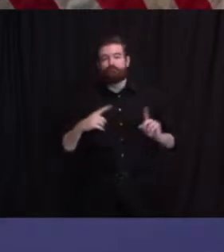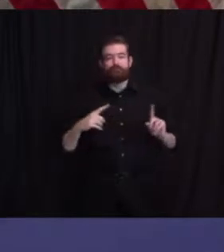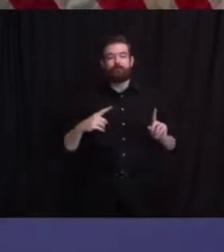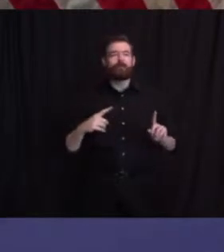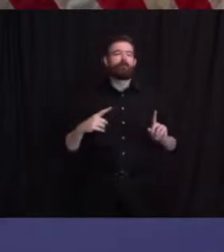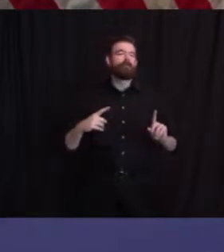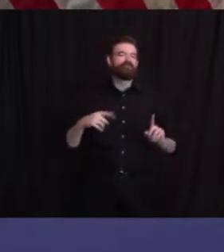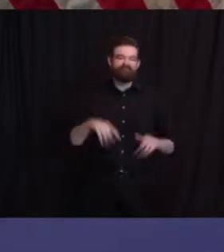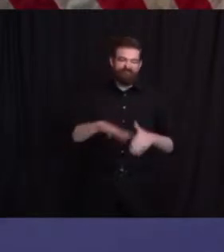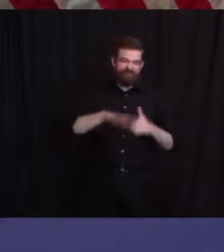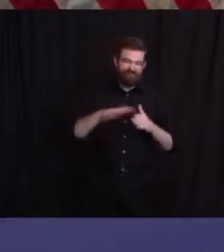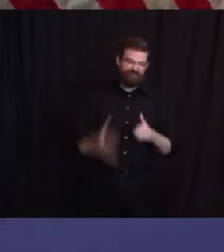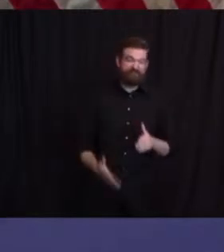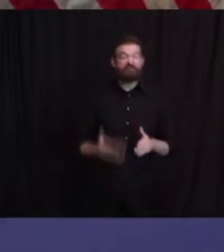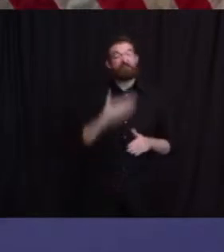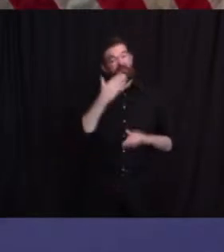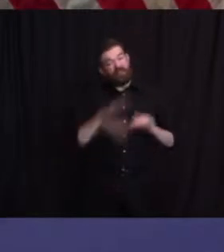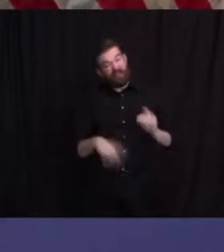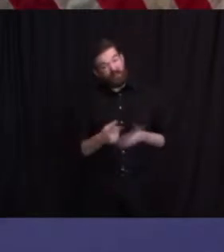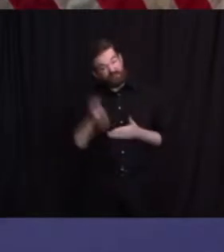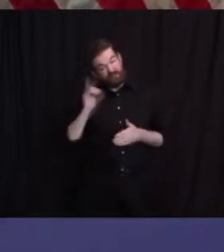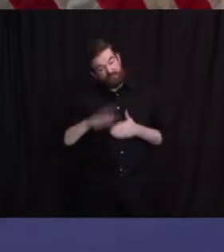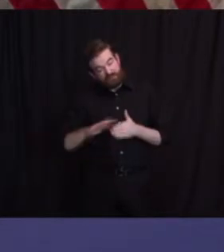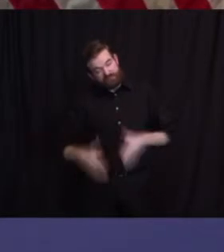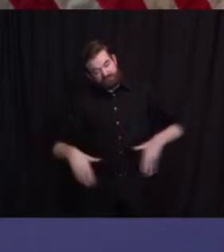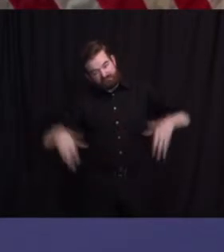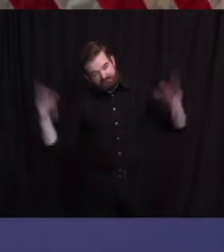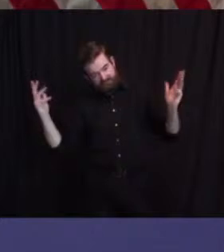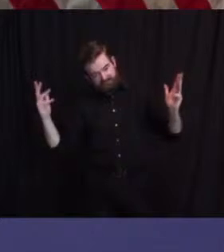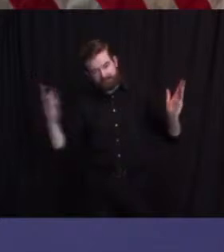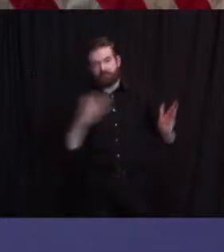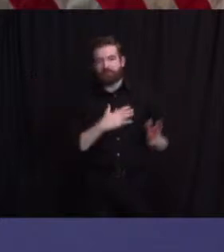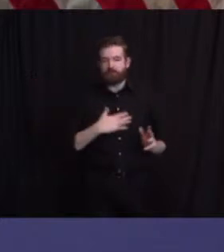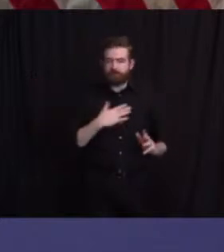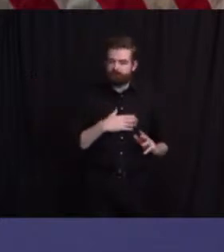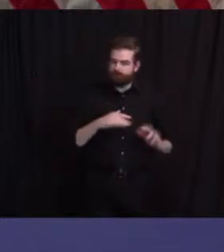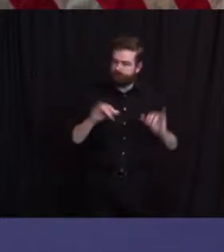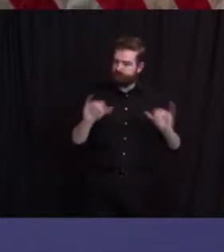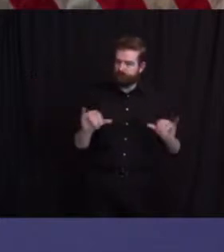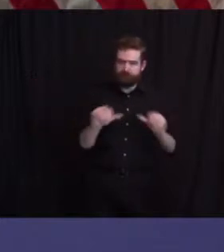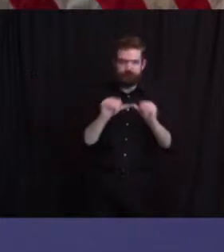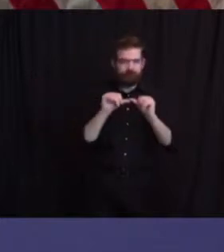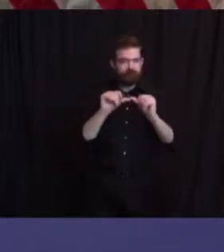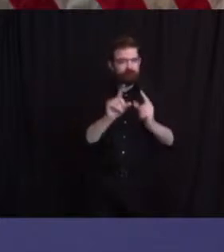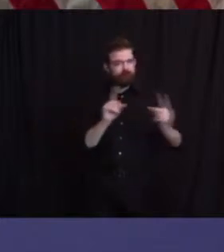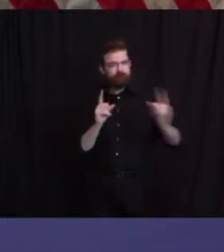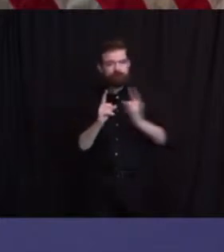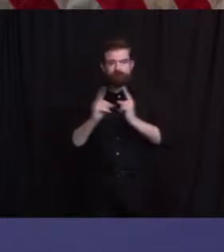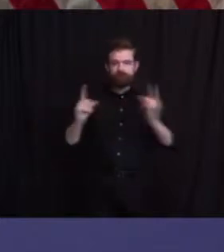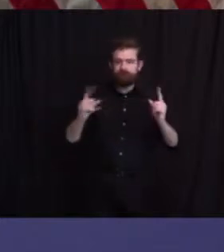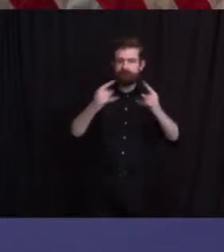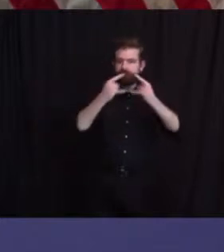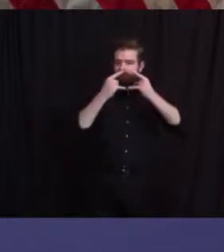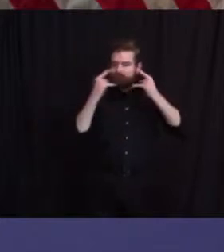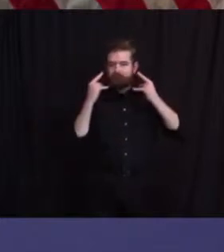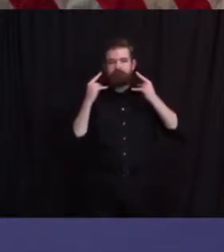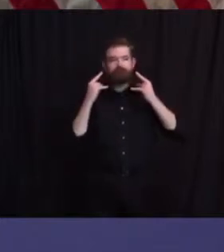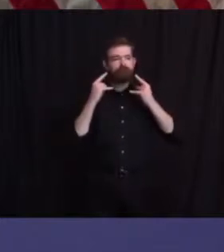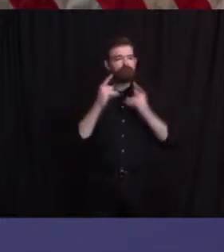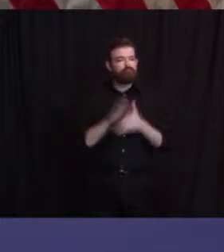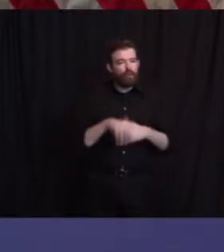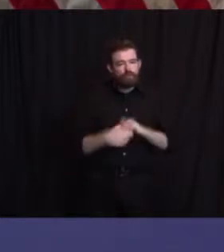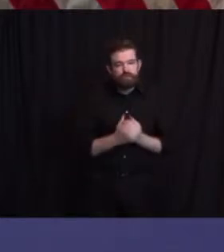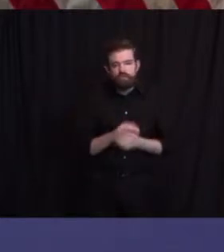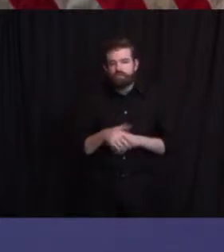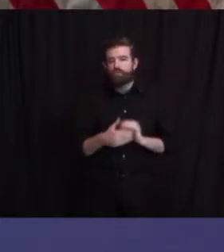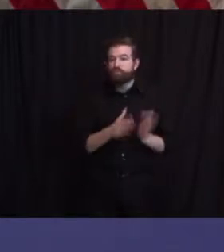weekend. But please keep doing the basics. The social distancing, wear something on your face, wash your hands with soap and